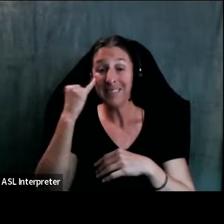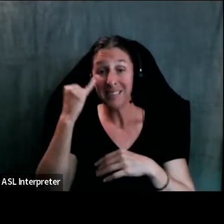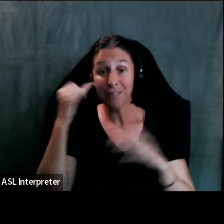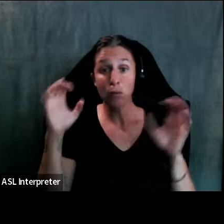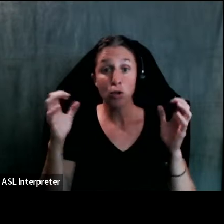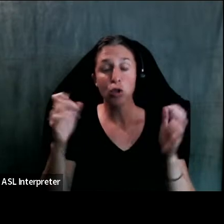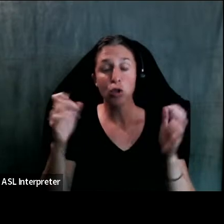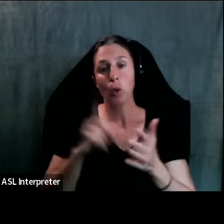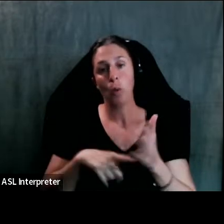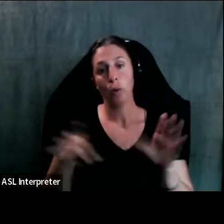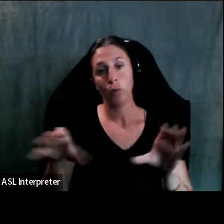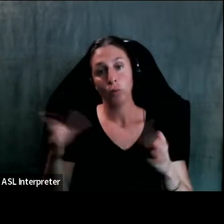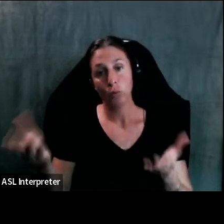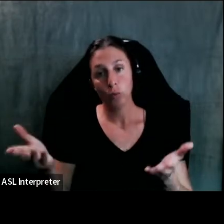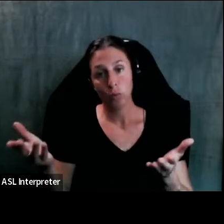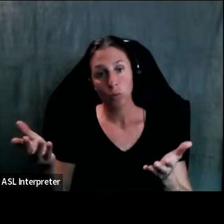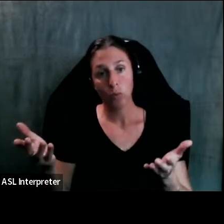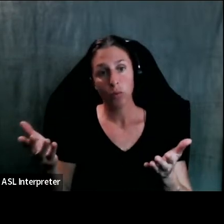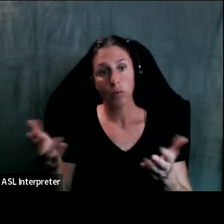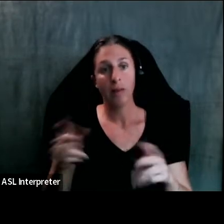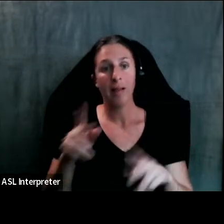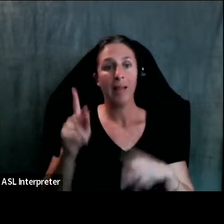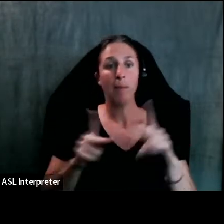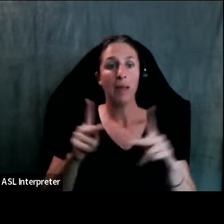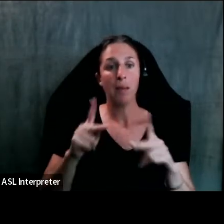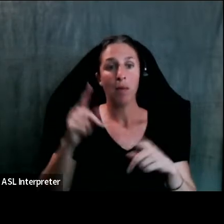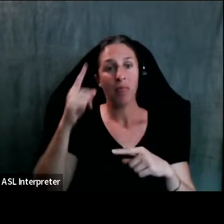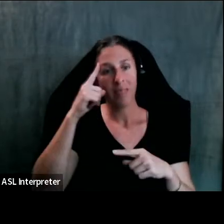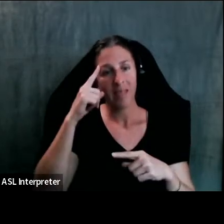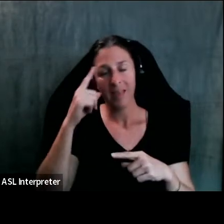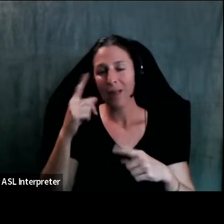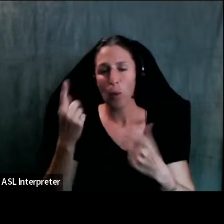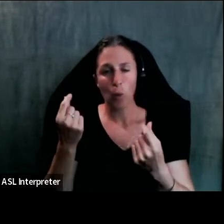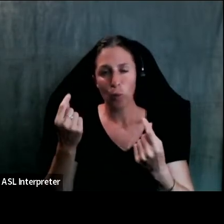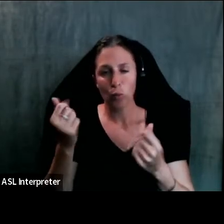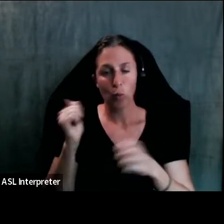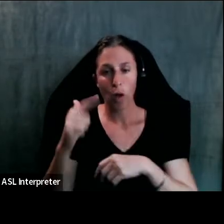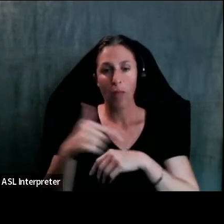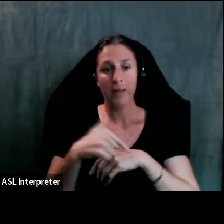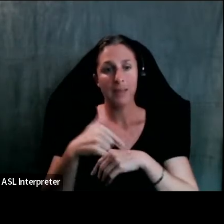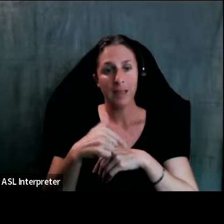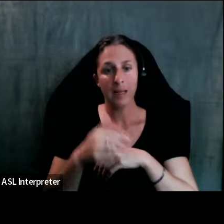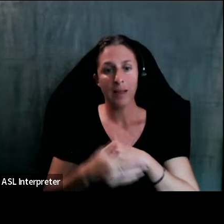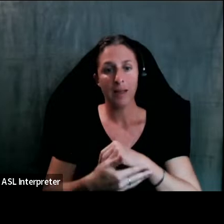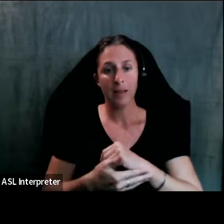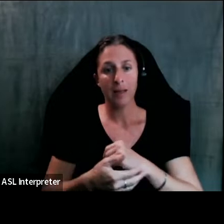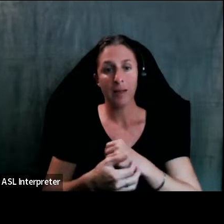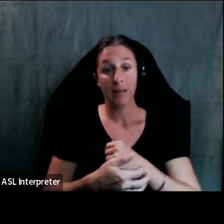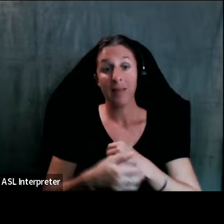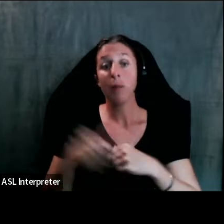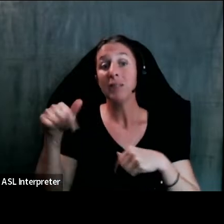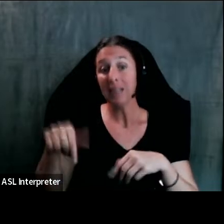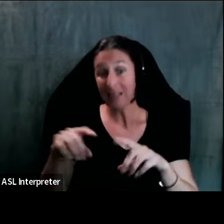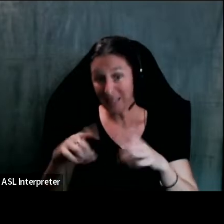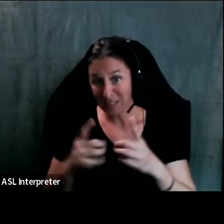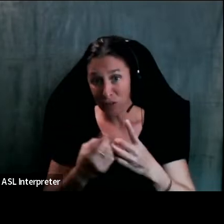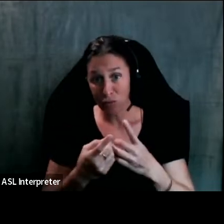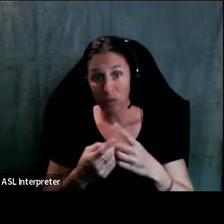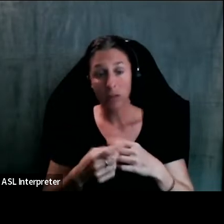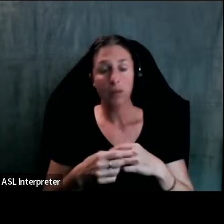emergency, what would he do? And so it's like, people think about what to do all the time. It's like, it's not in this district. And it